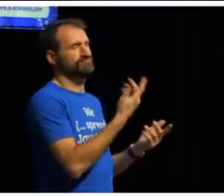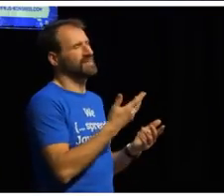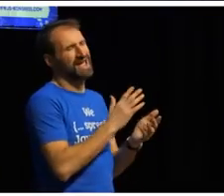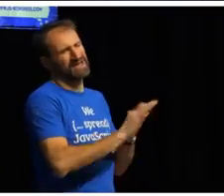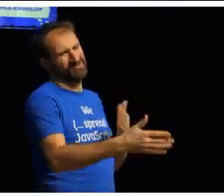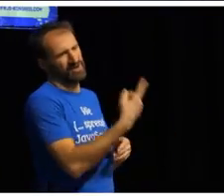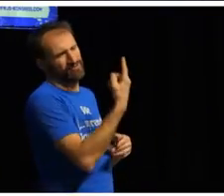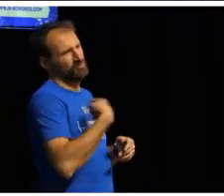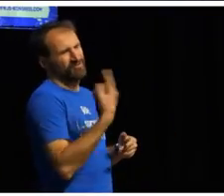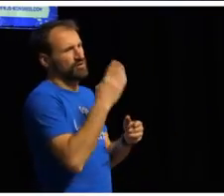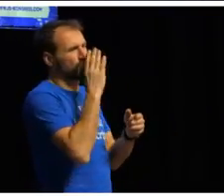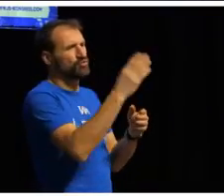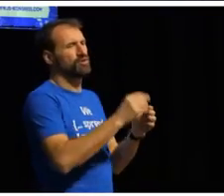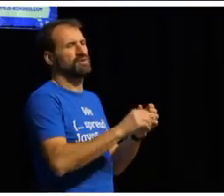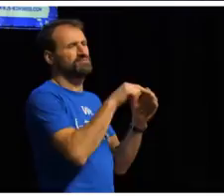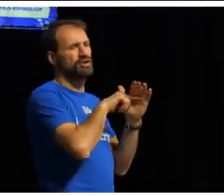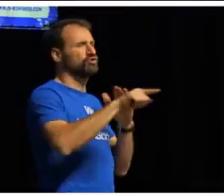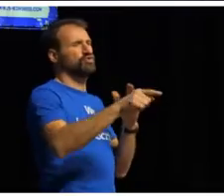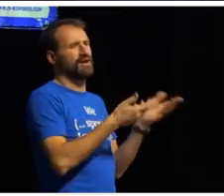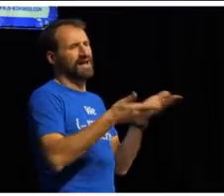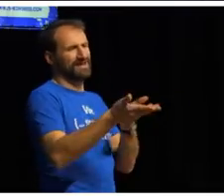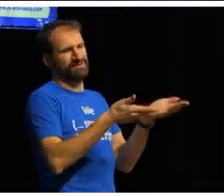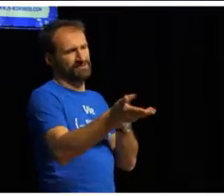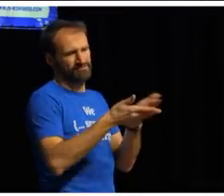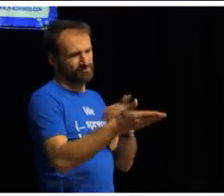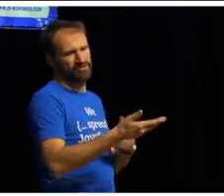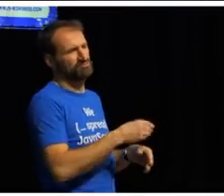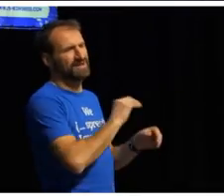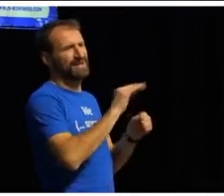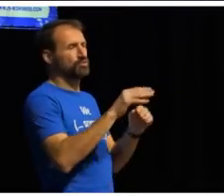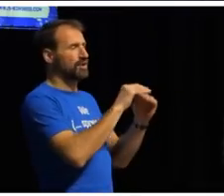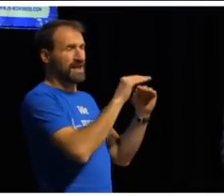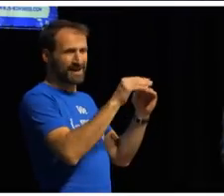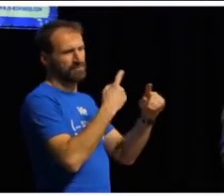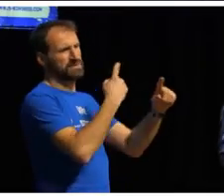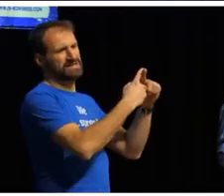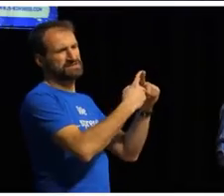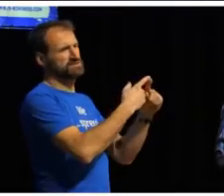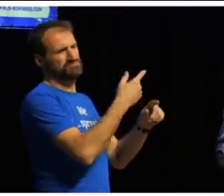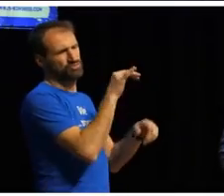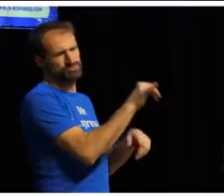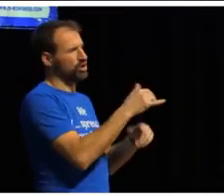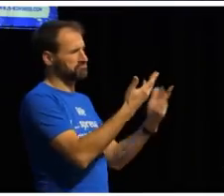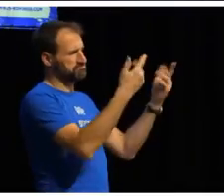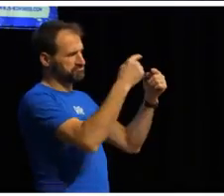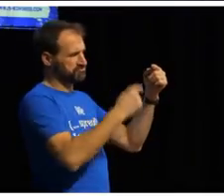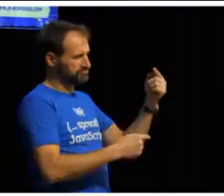through. We have an input layer that takes in the x and y coordinate of the whole thing, of each point